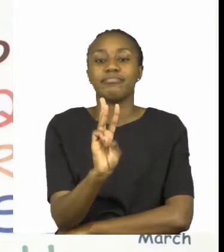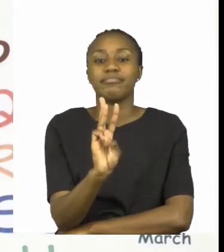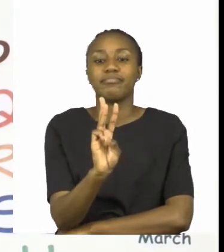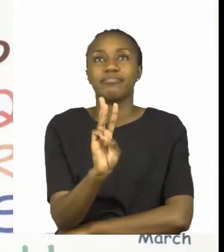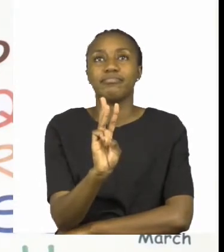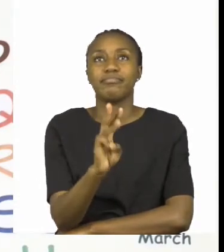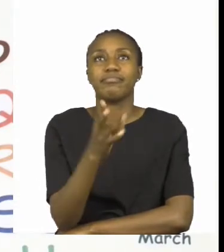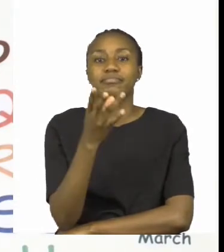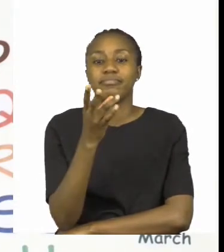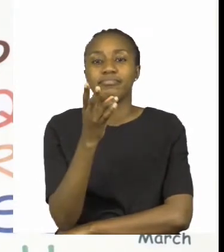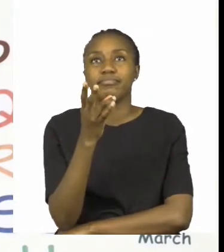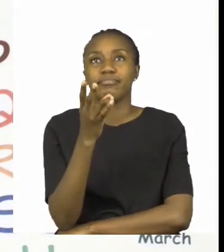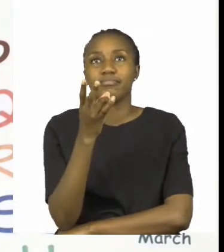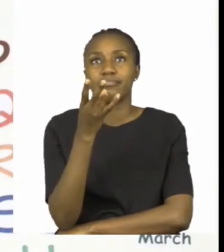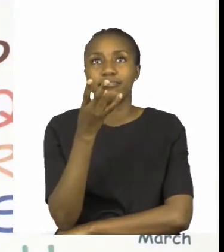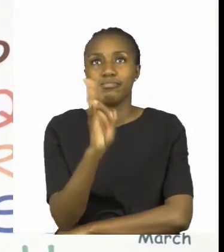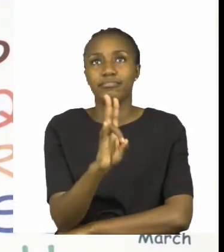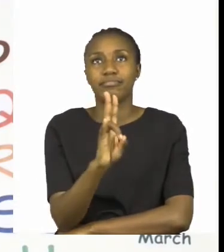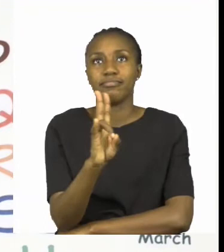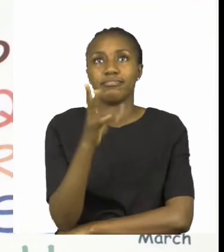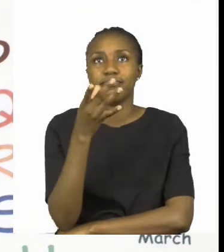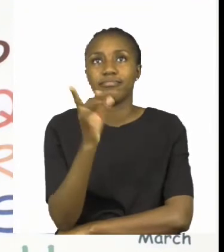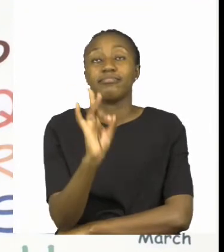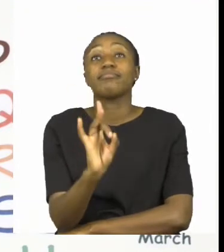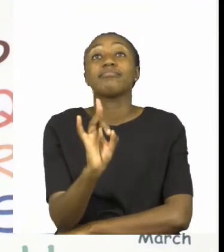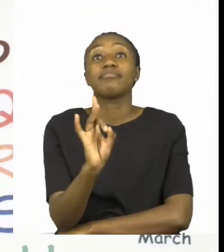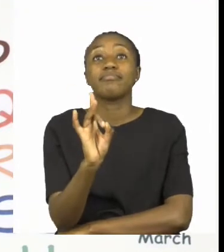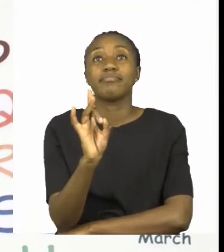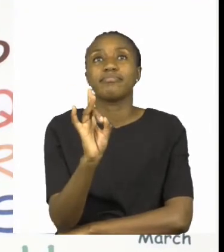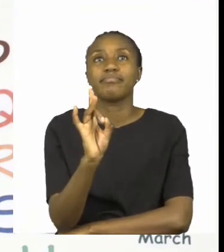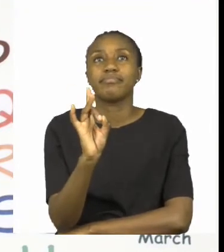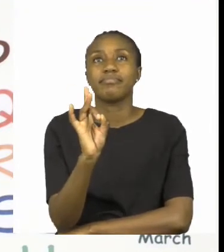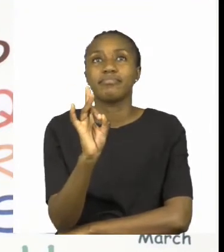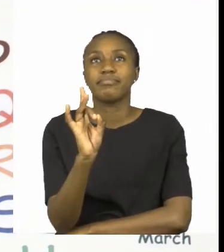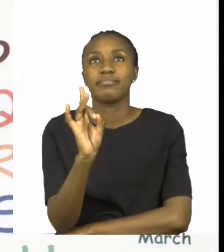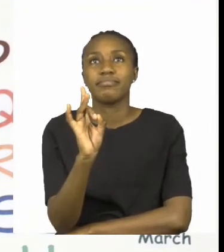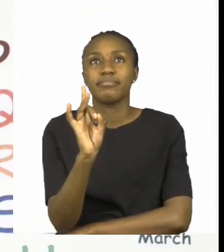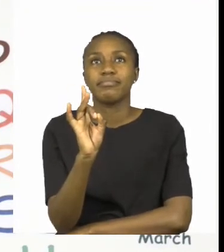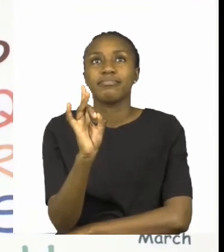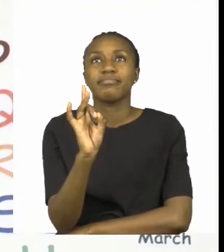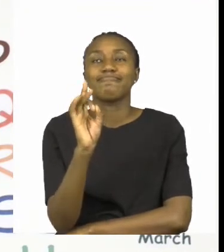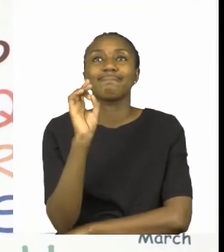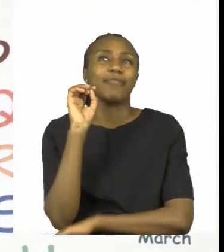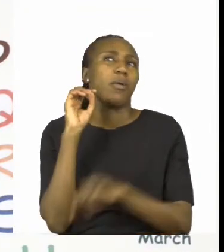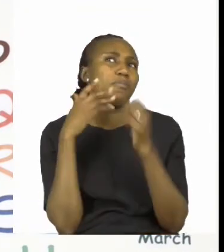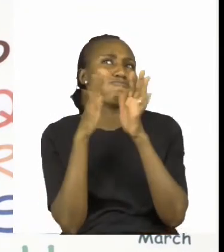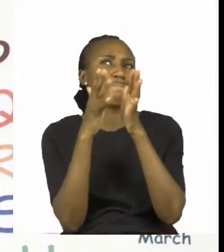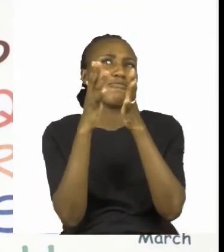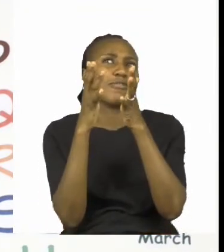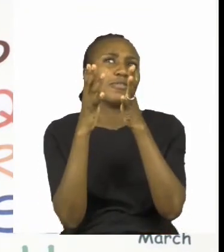6. Let's count on 7, 8. Well done,